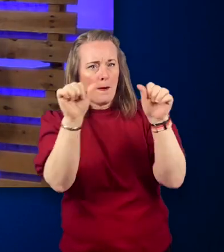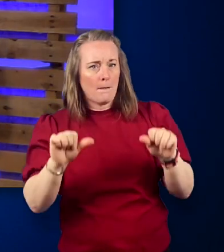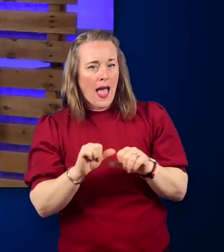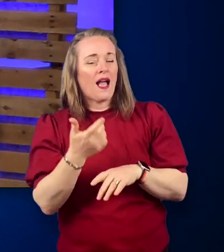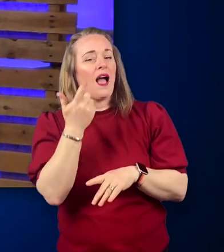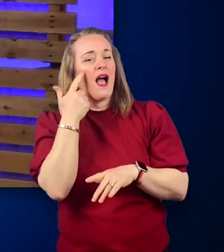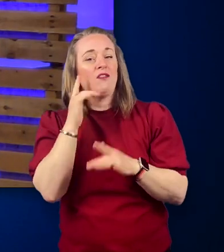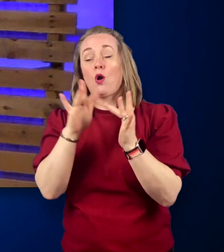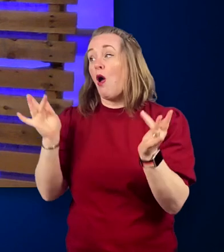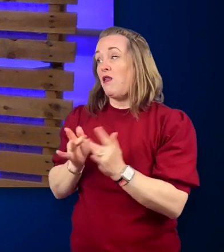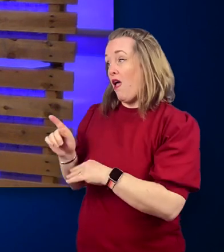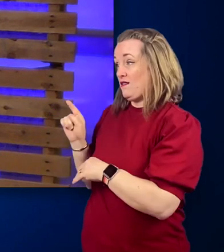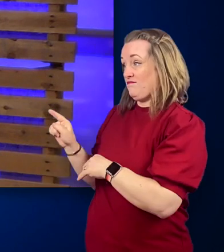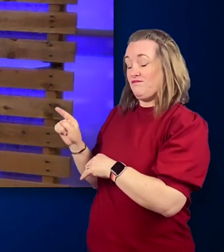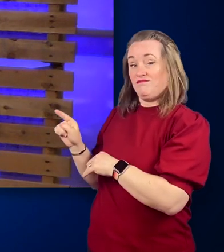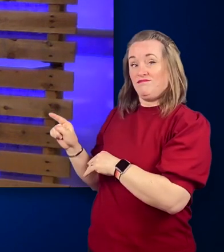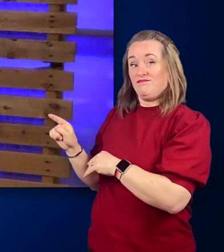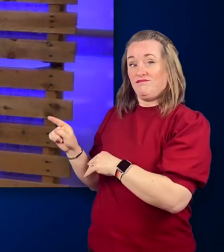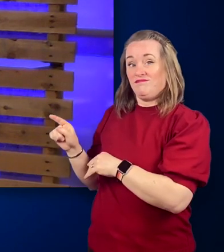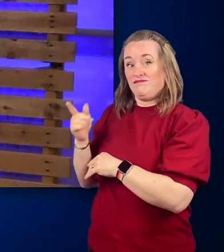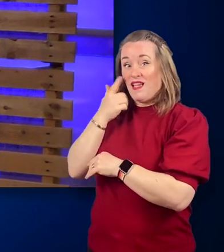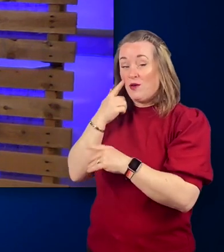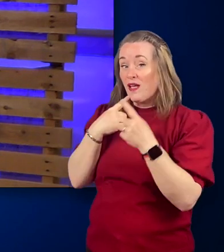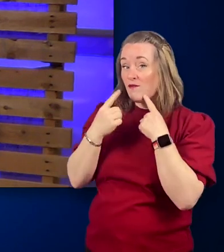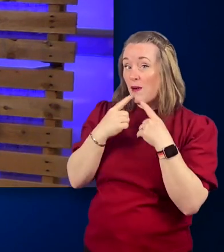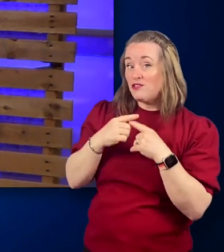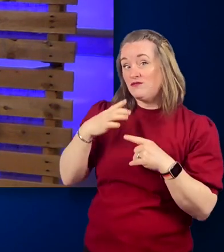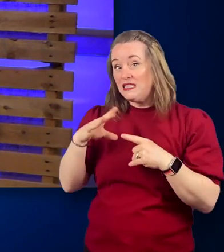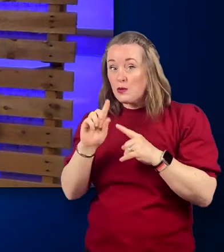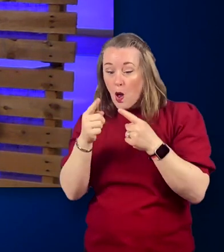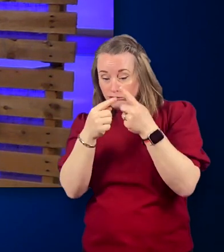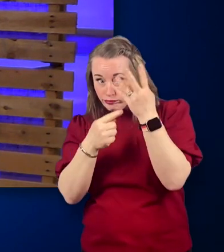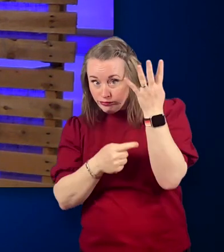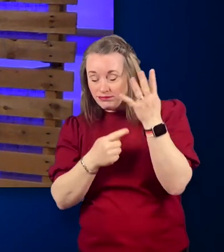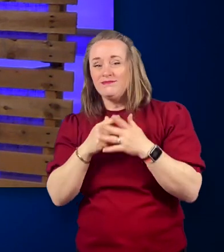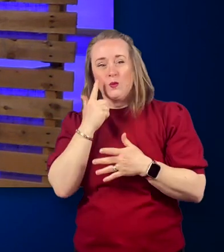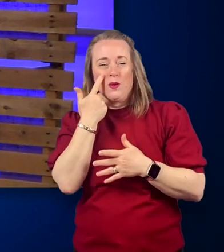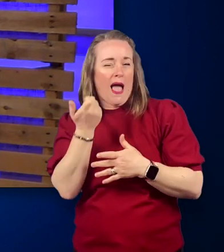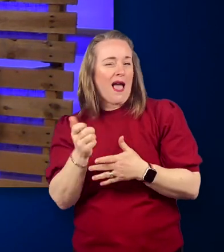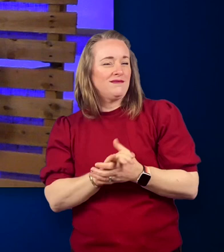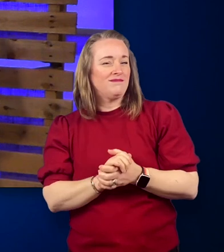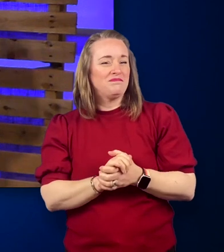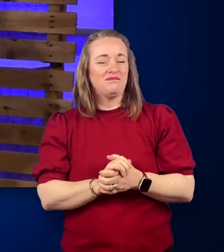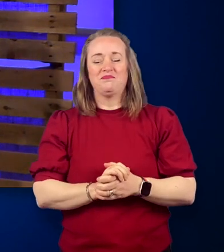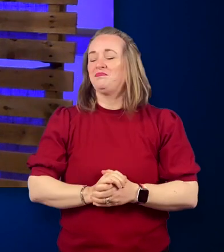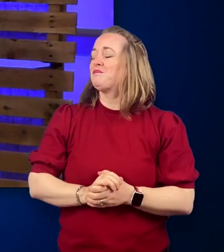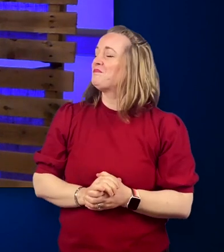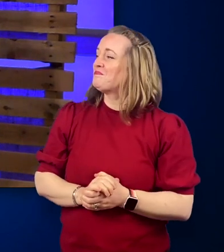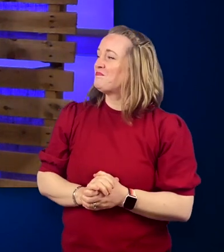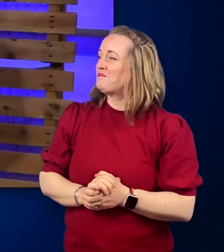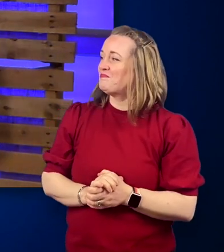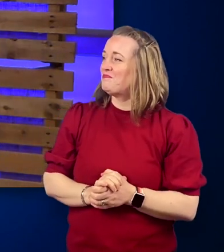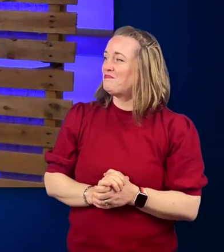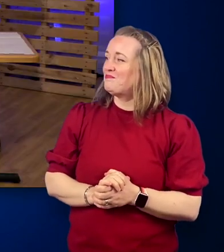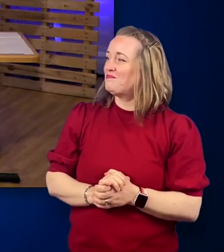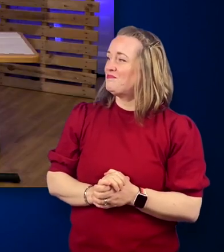can check it out on the BEC website and you can find what you need there and get your bits together, and then you can make a donkey too.